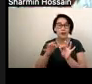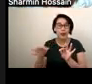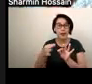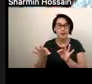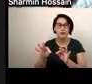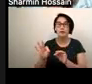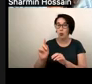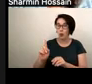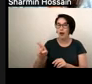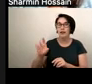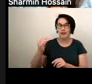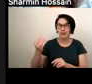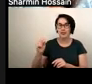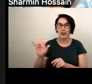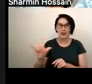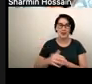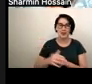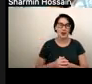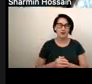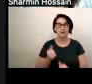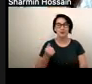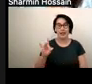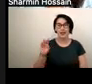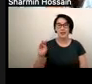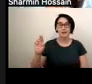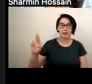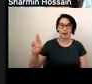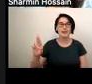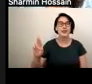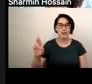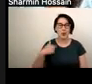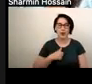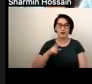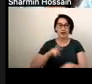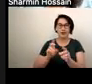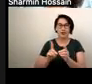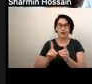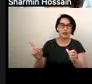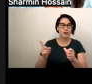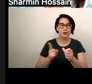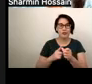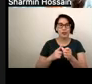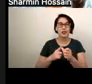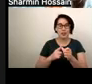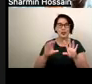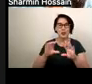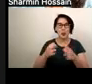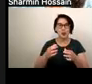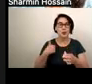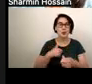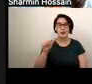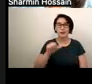18 Million Rising is a national digital first organization. We are an Asian American organizing hub.